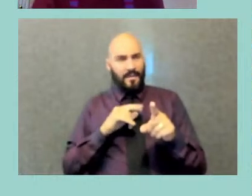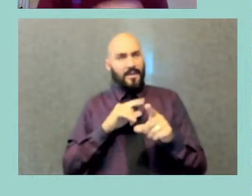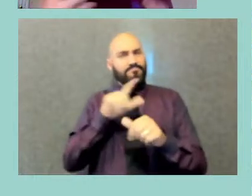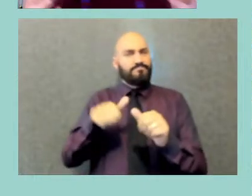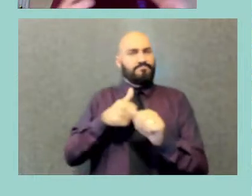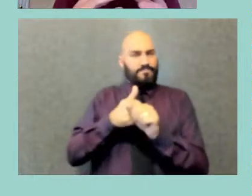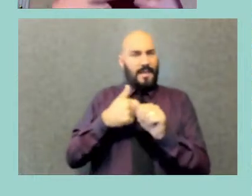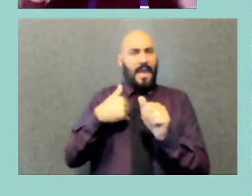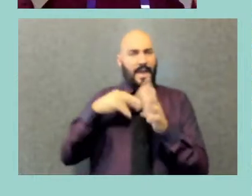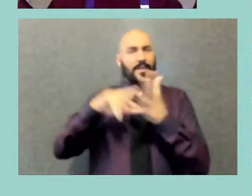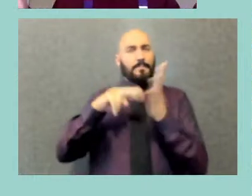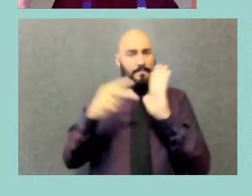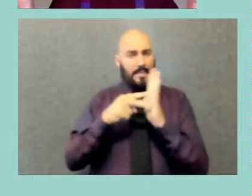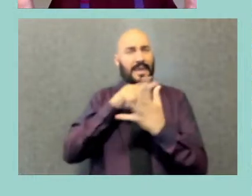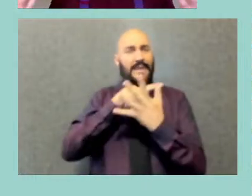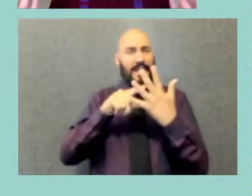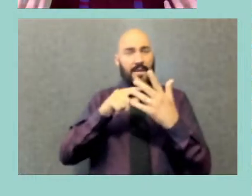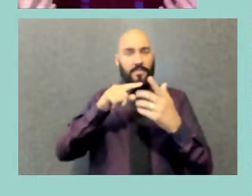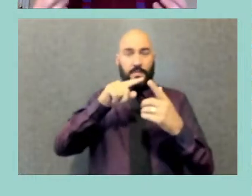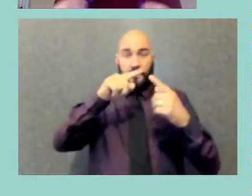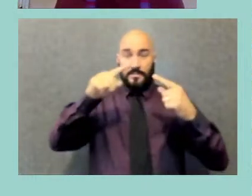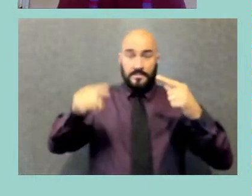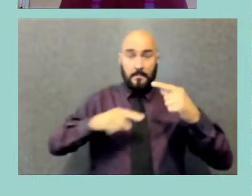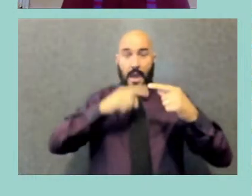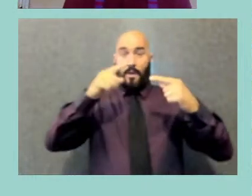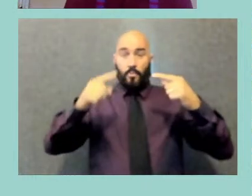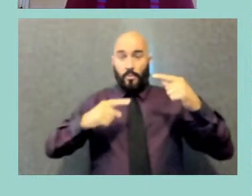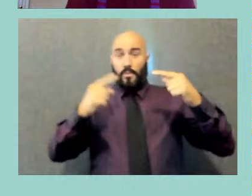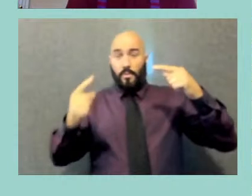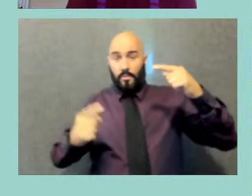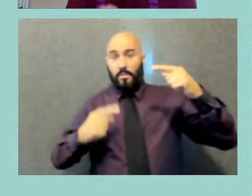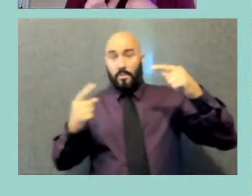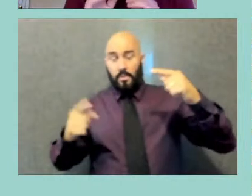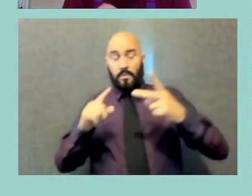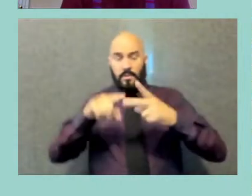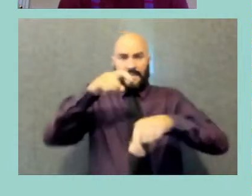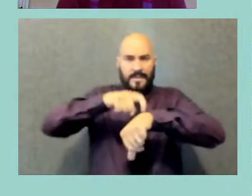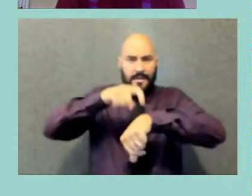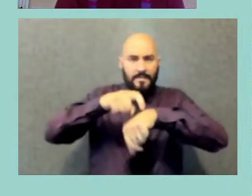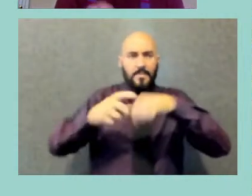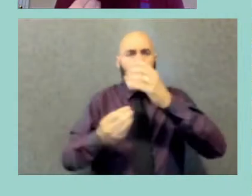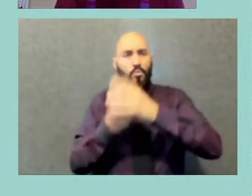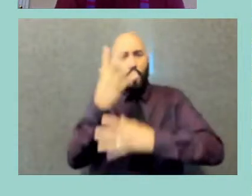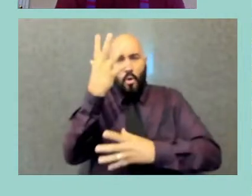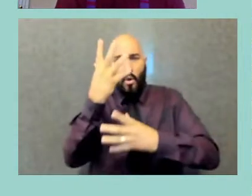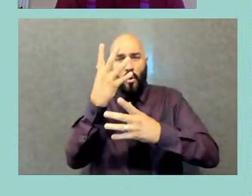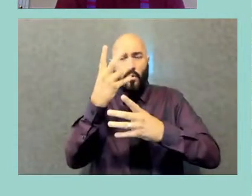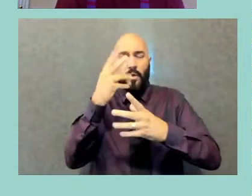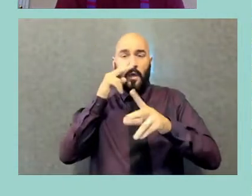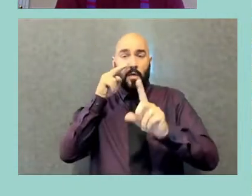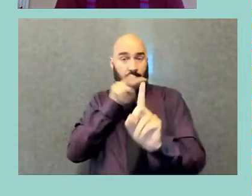the ever-expanding perspectives we hold, the memories of childhood.